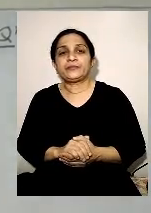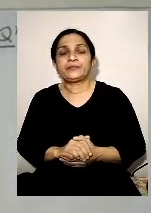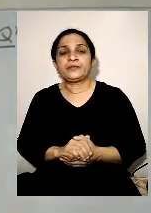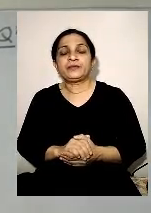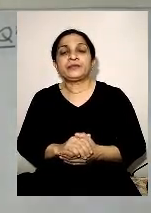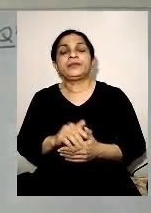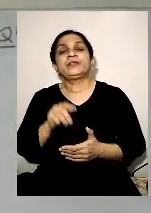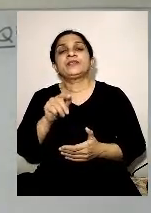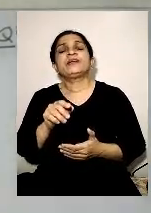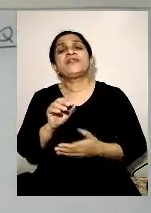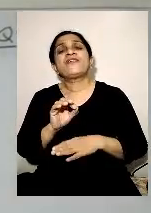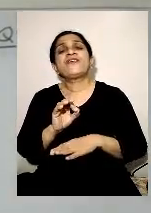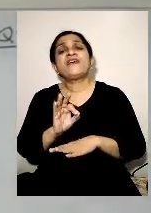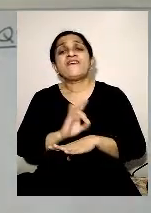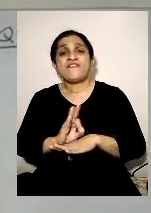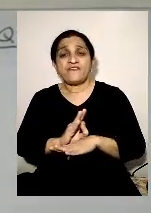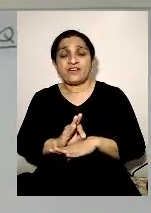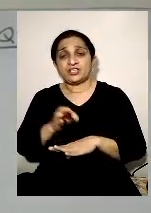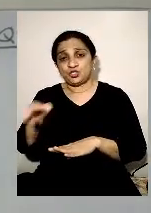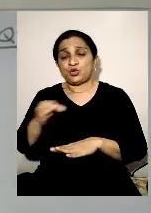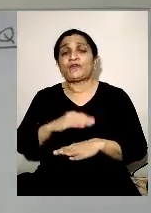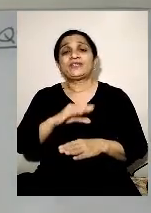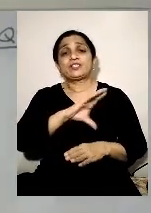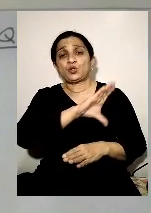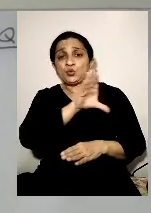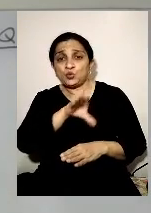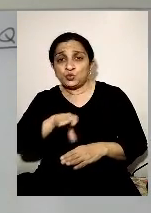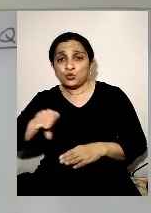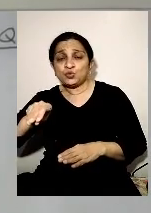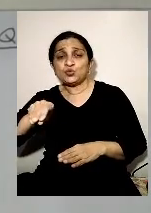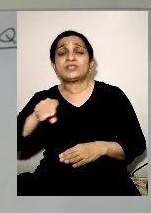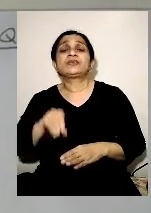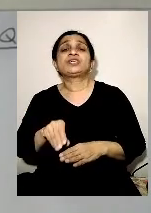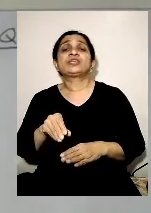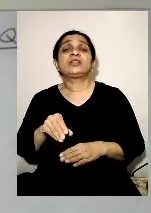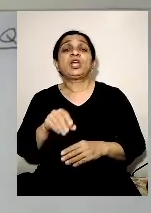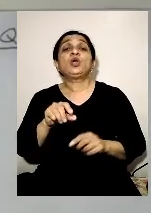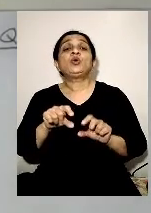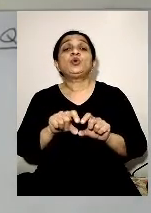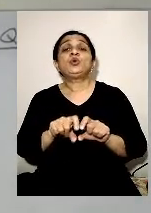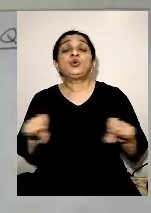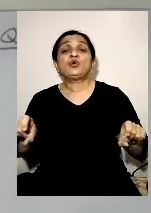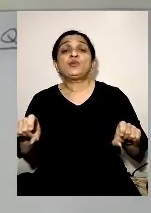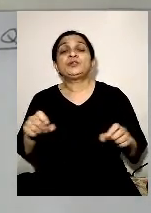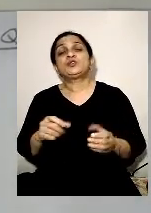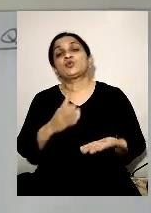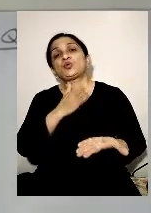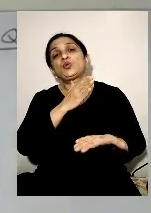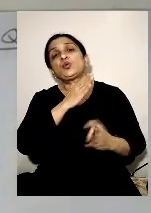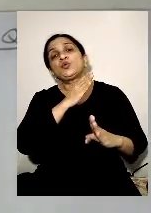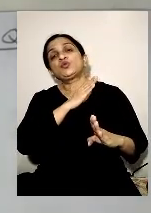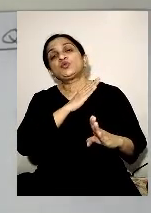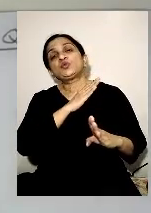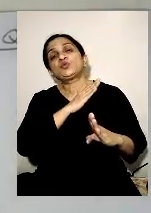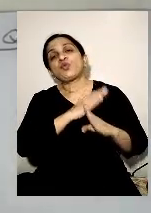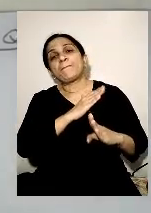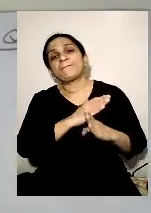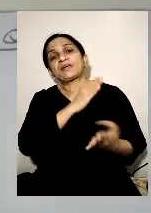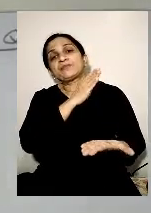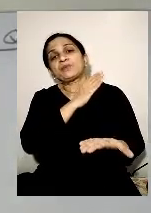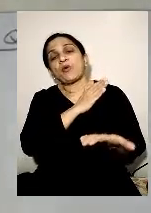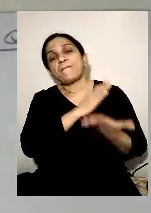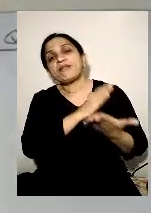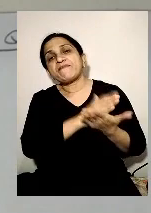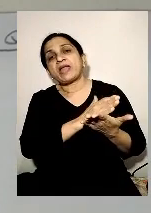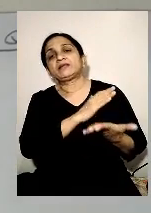the outside dust from getting inside and there are hair in that which helps to collect the dust that's